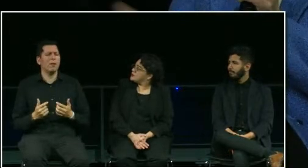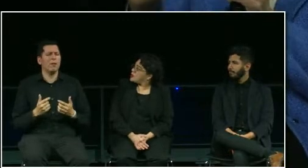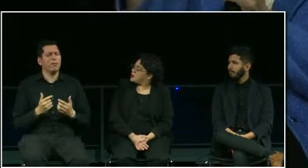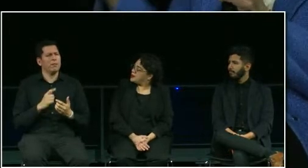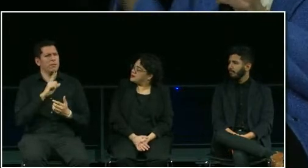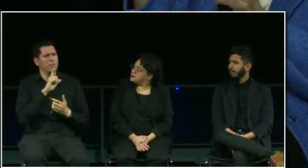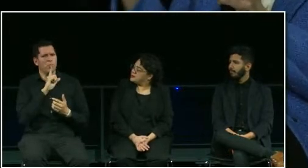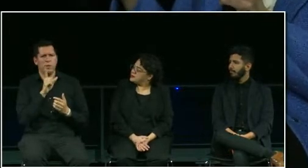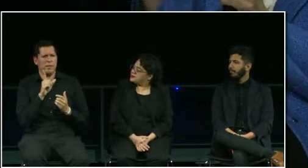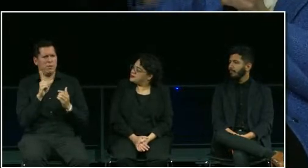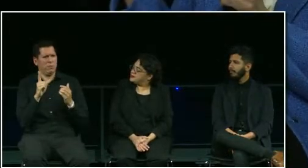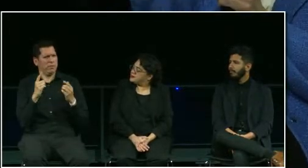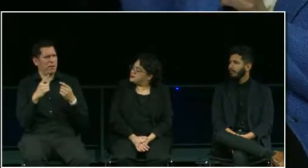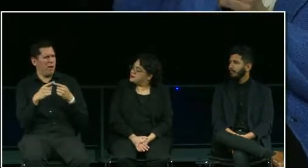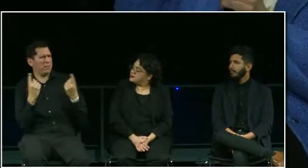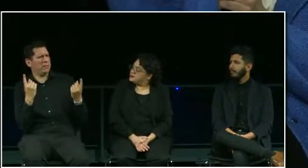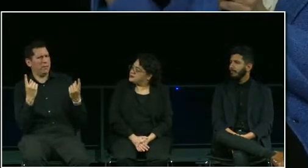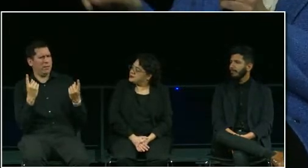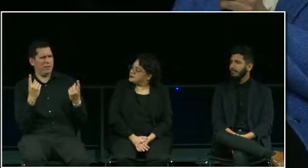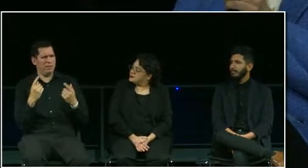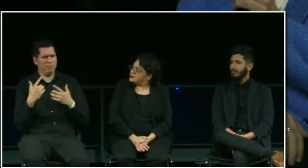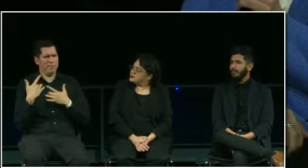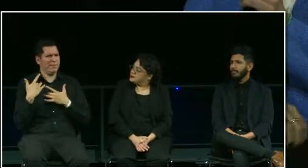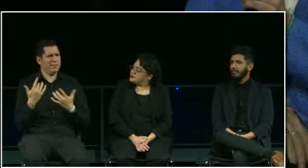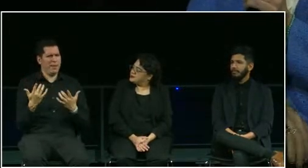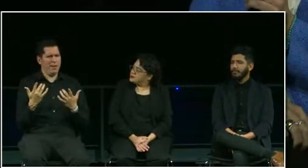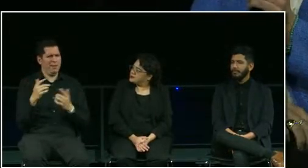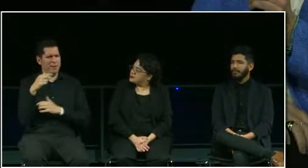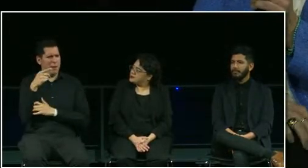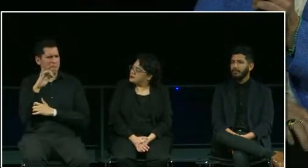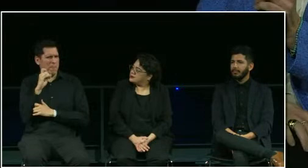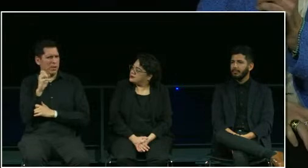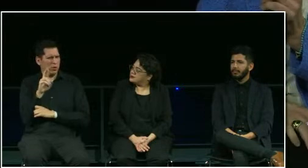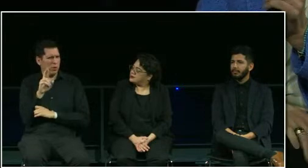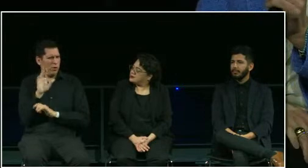in some ways, counter to, if you will, the house style of Pixar. It was